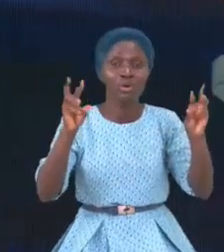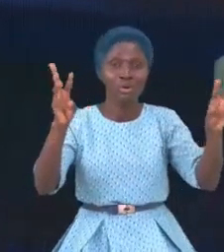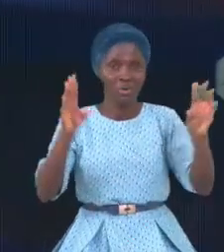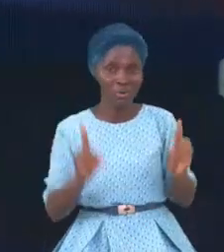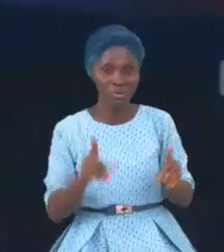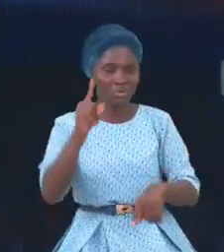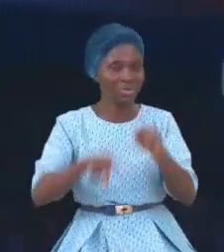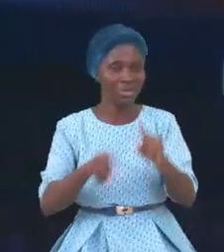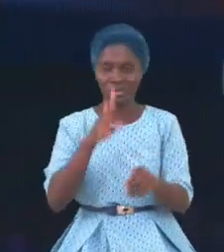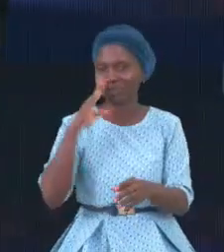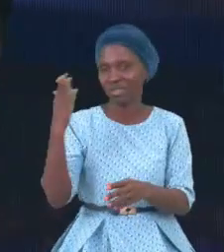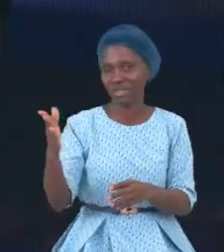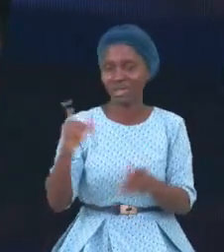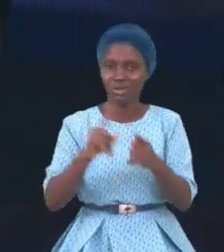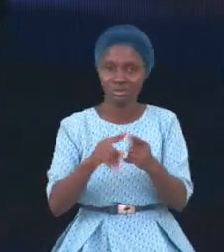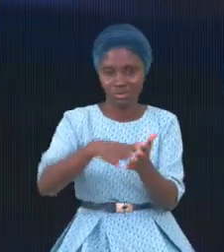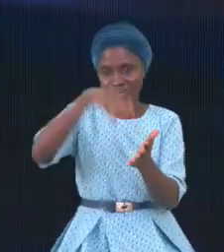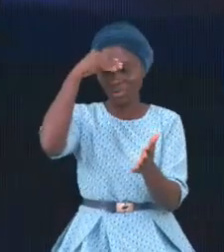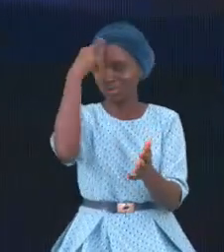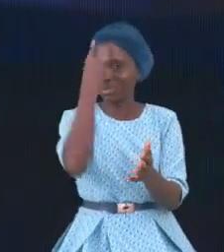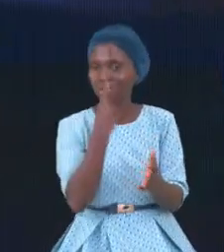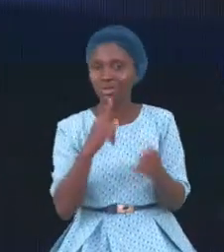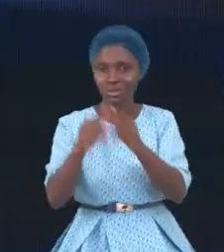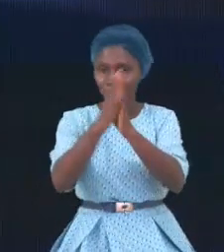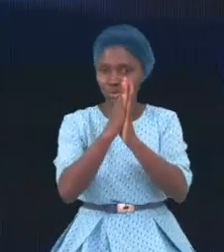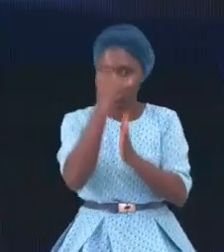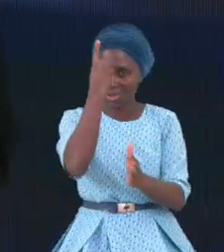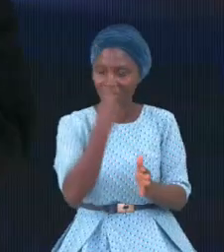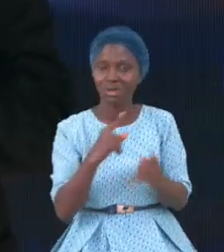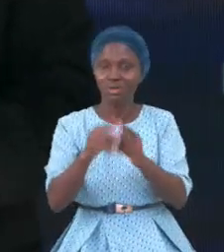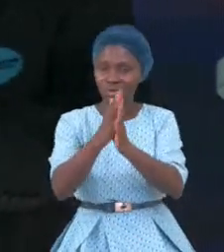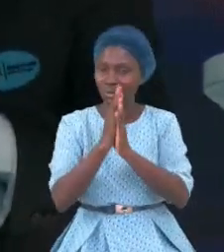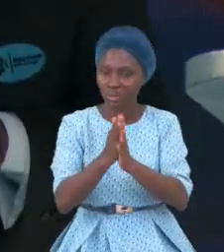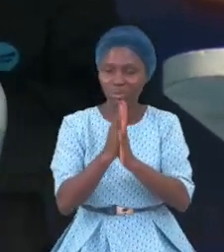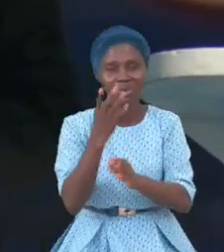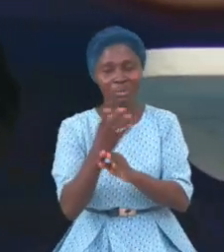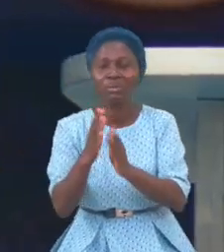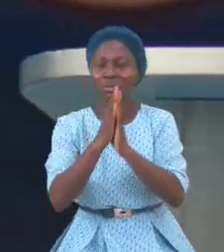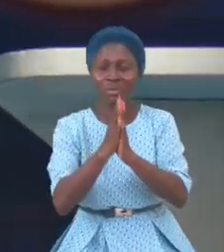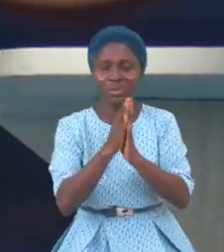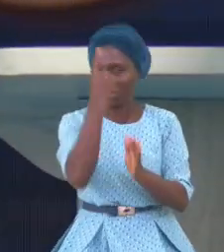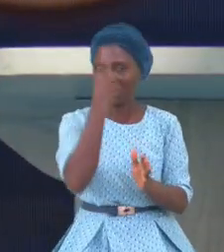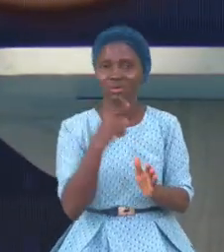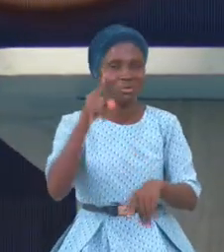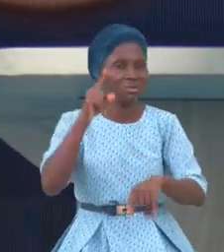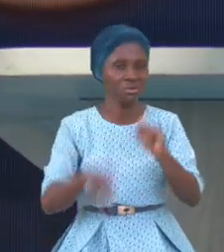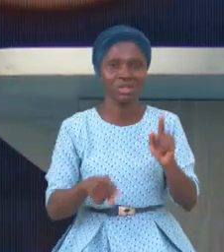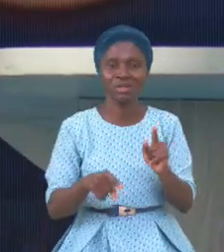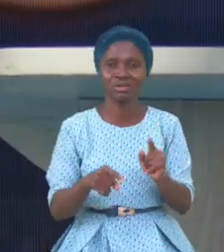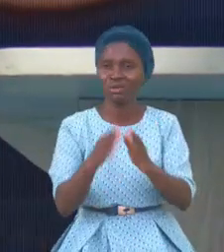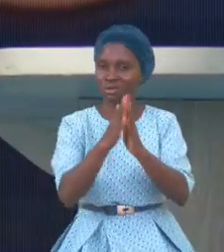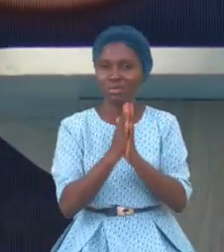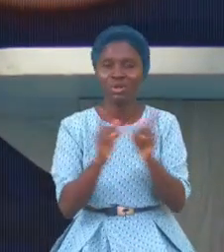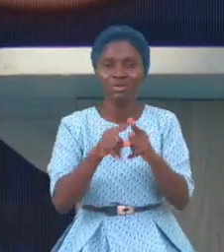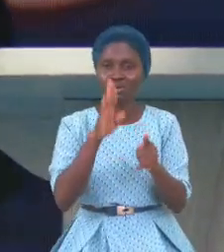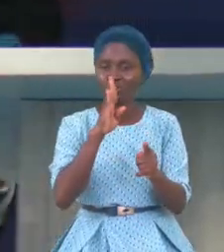alone, pray alone, supplicate alone. You cannot bear to be left alone with the Lord. You will not